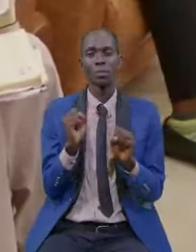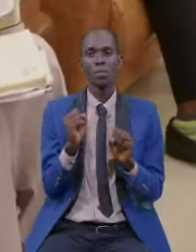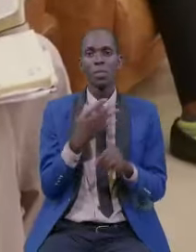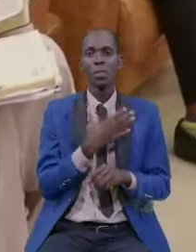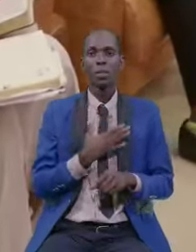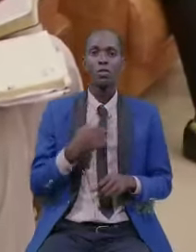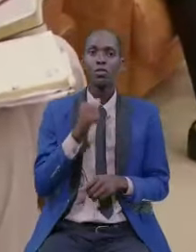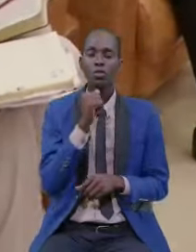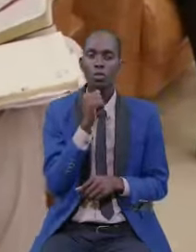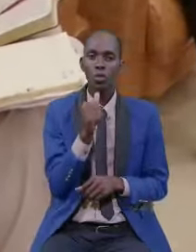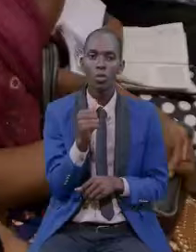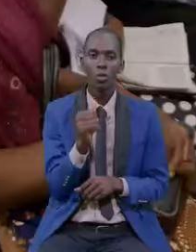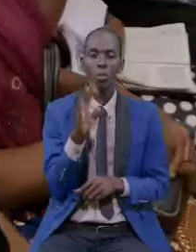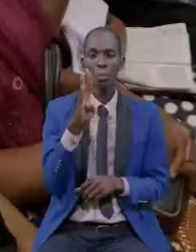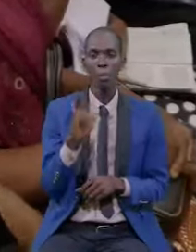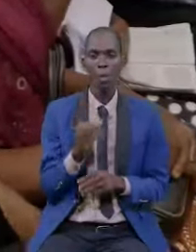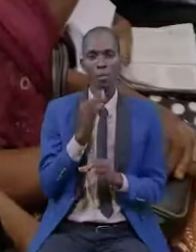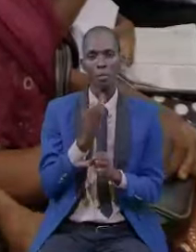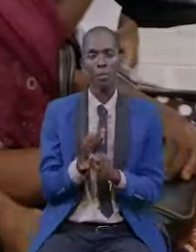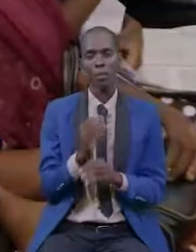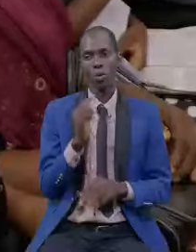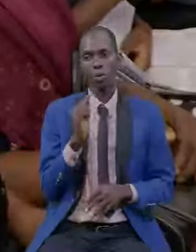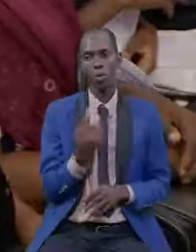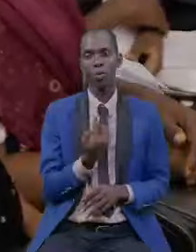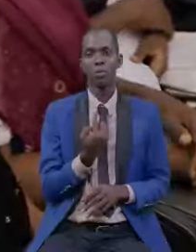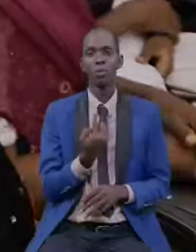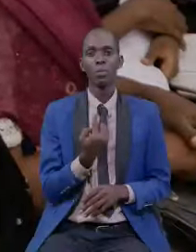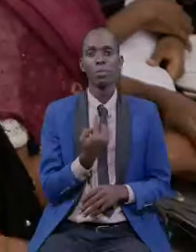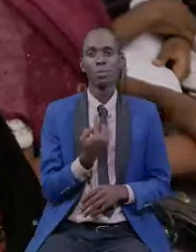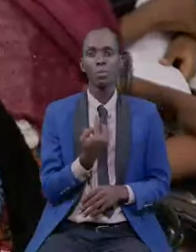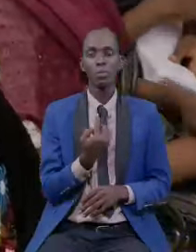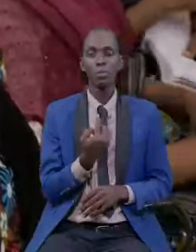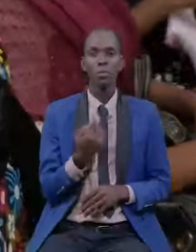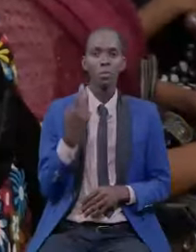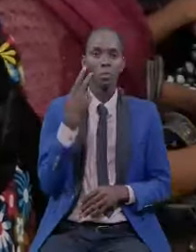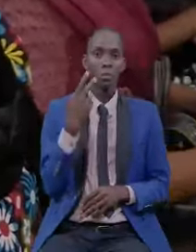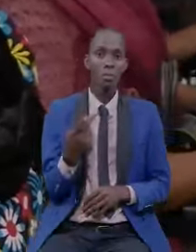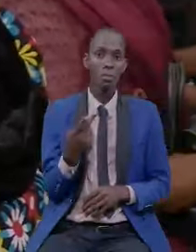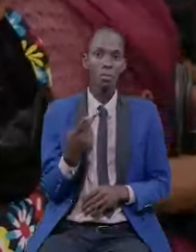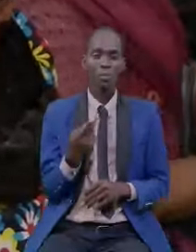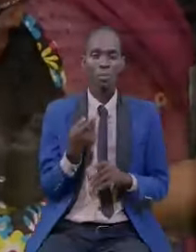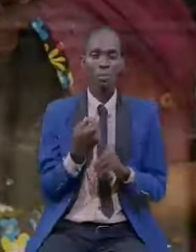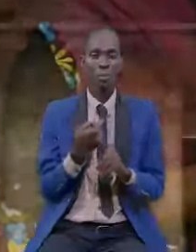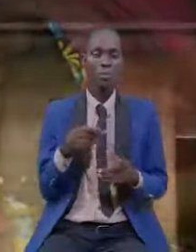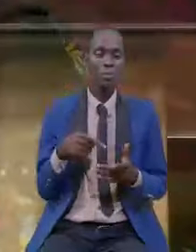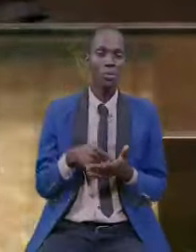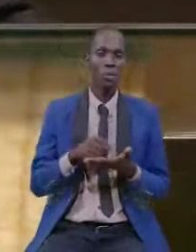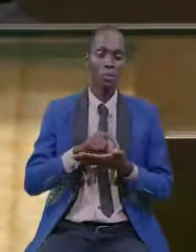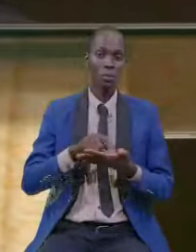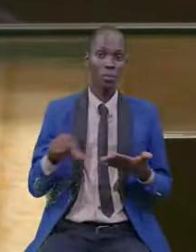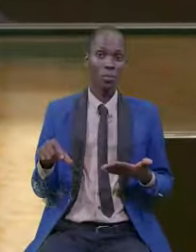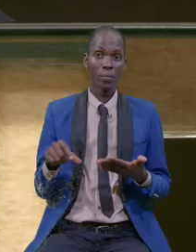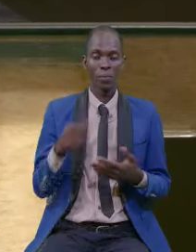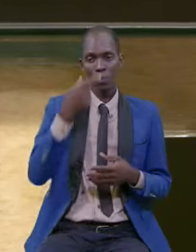and not by faith only. We're coming back to this passage because of